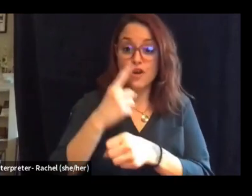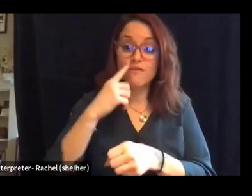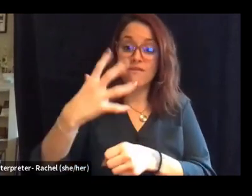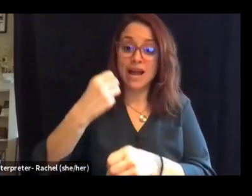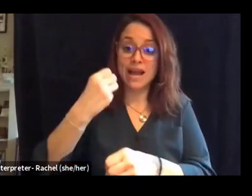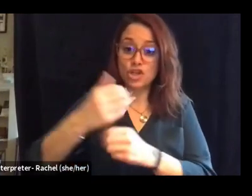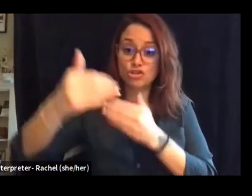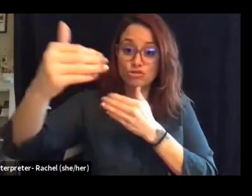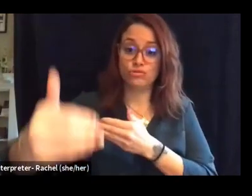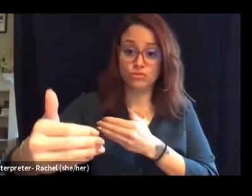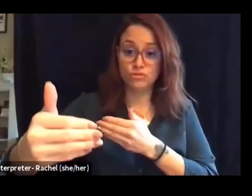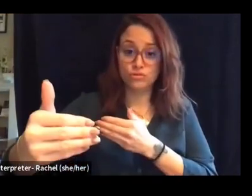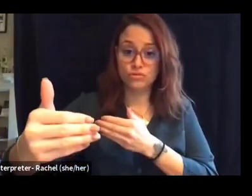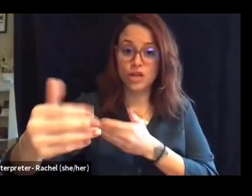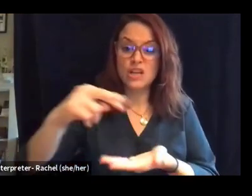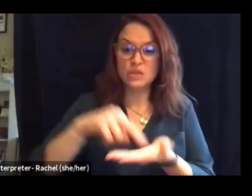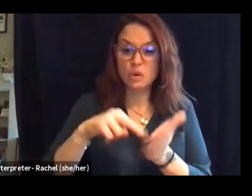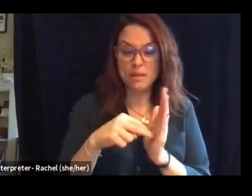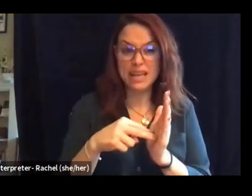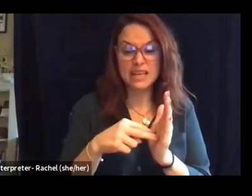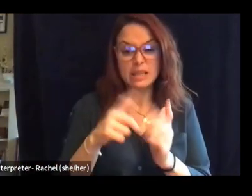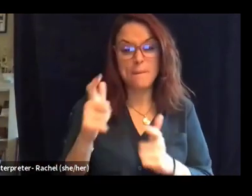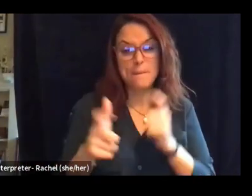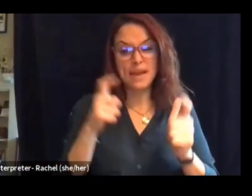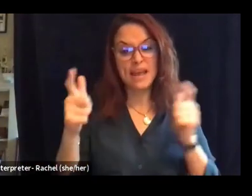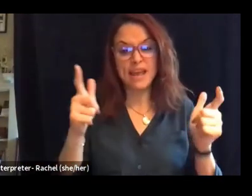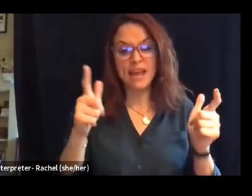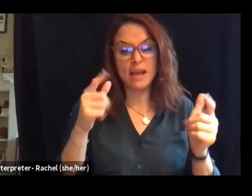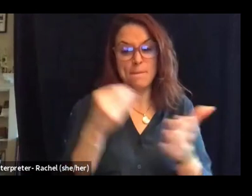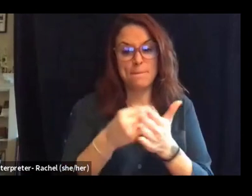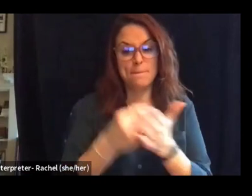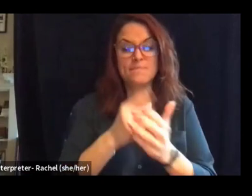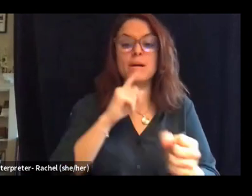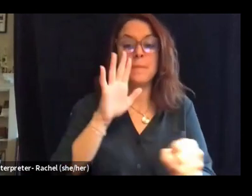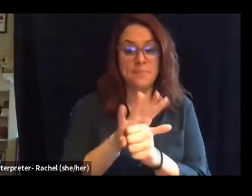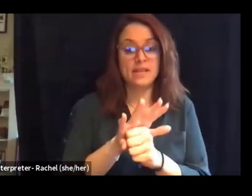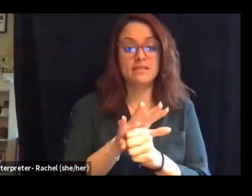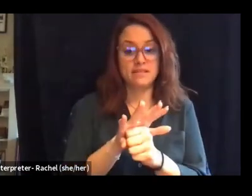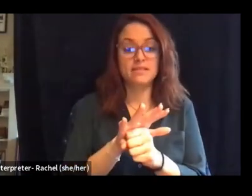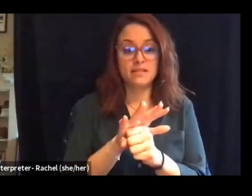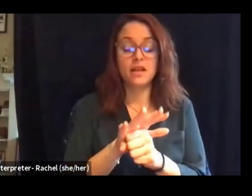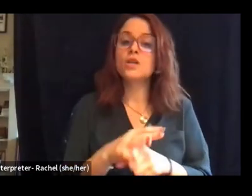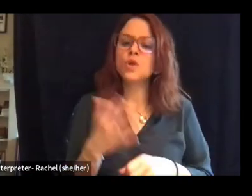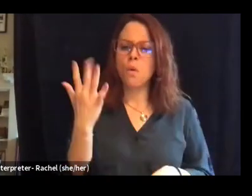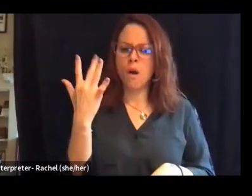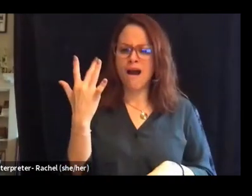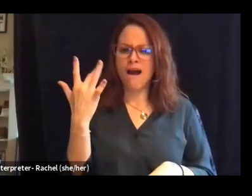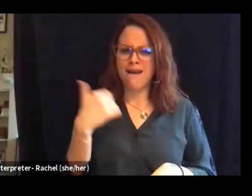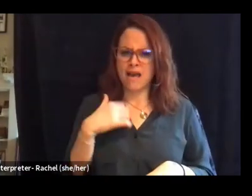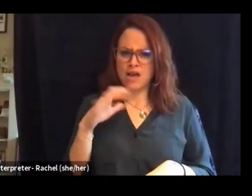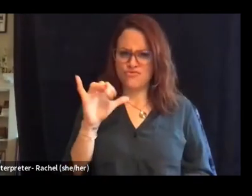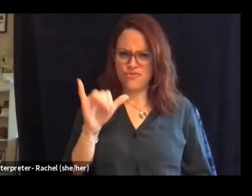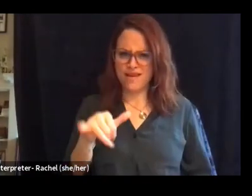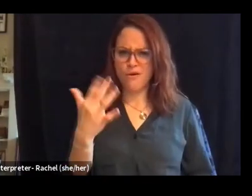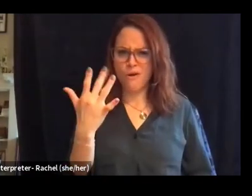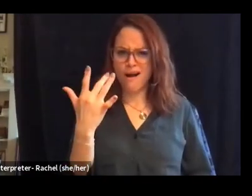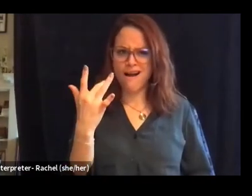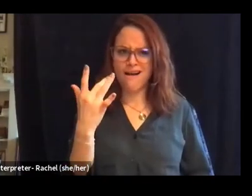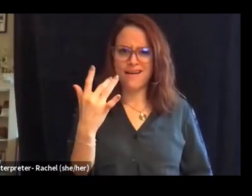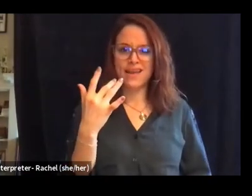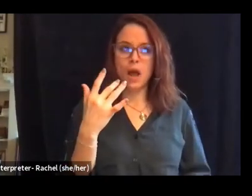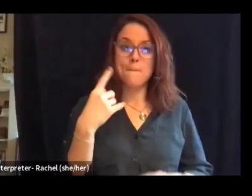$400,000 to $500,000 commitment. Why would I put all of that at risk with a minimal marketing